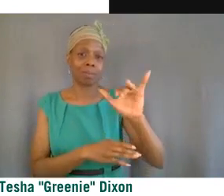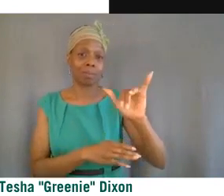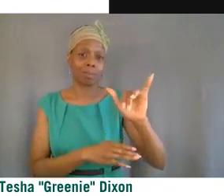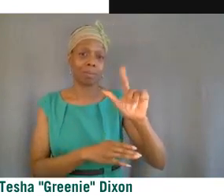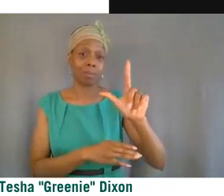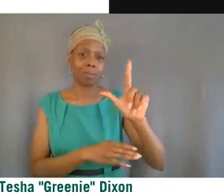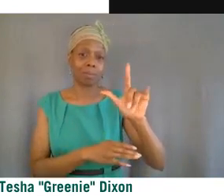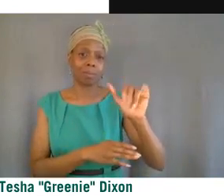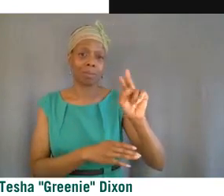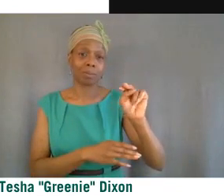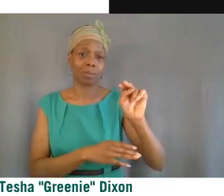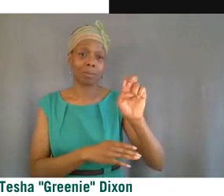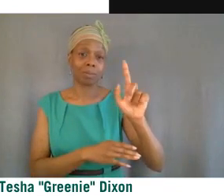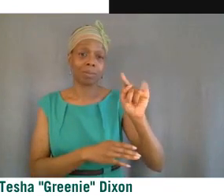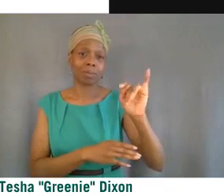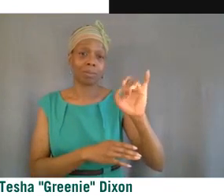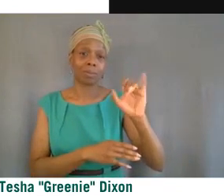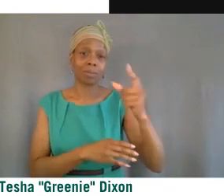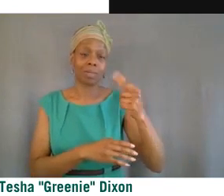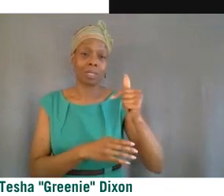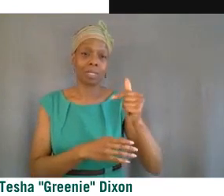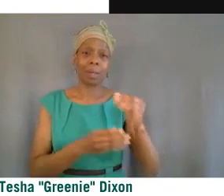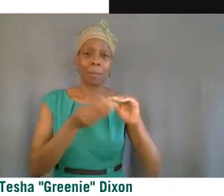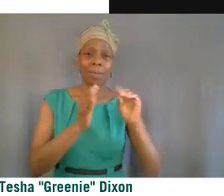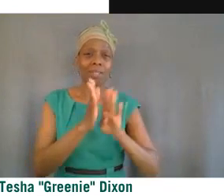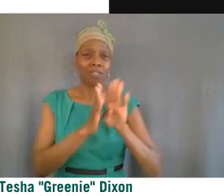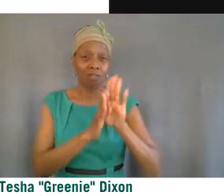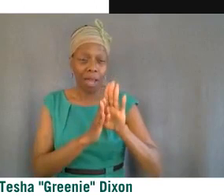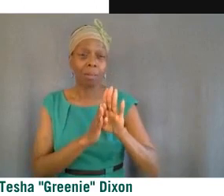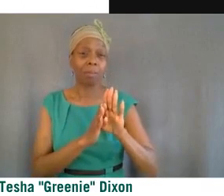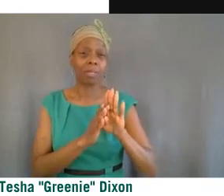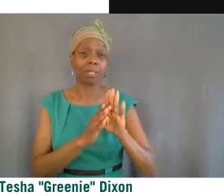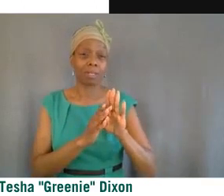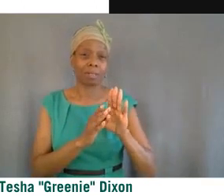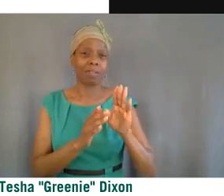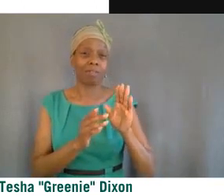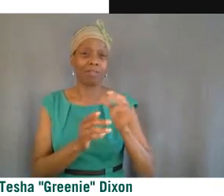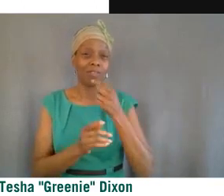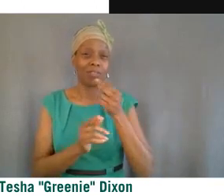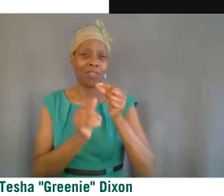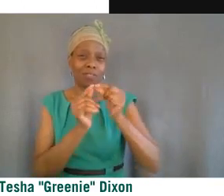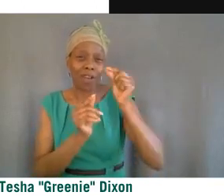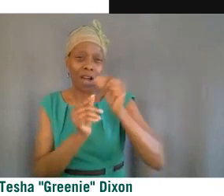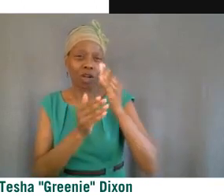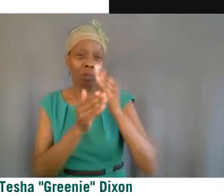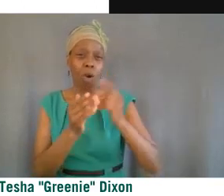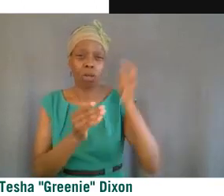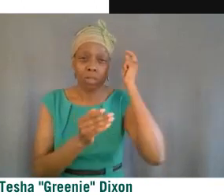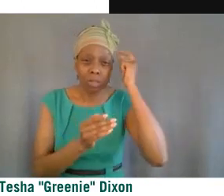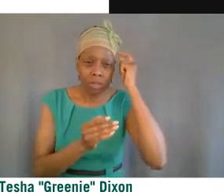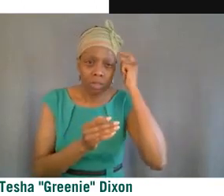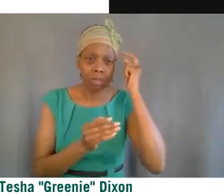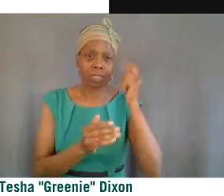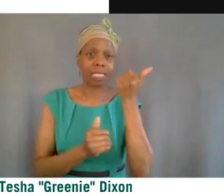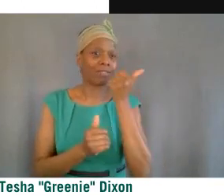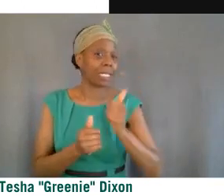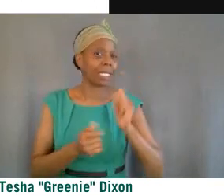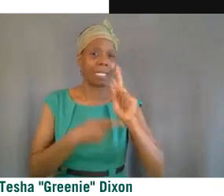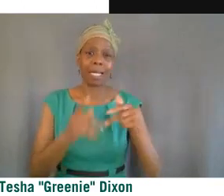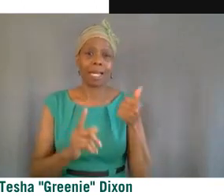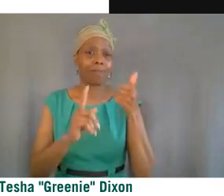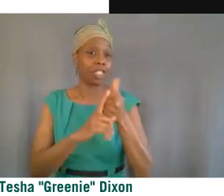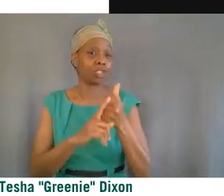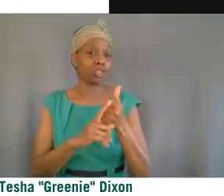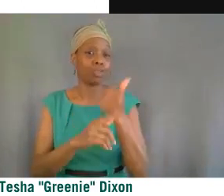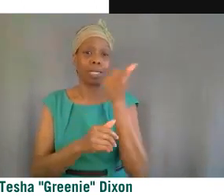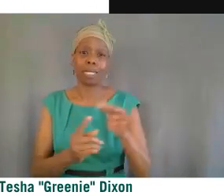insult or an injury at some point along the line, at any point in that time frame, the